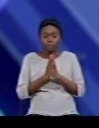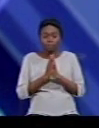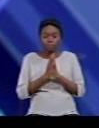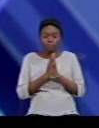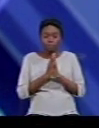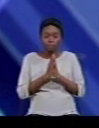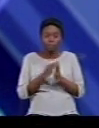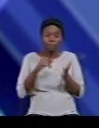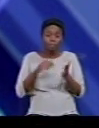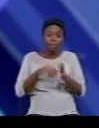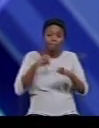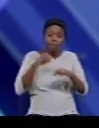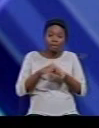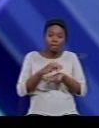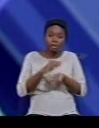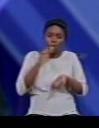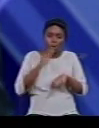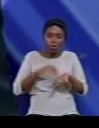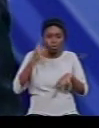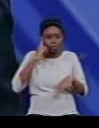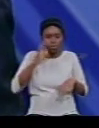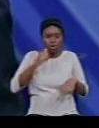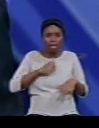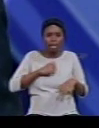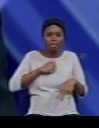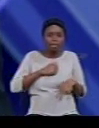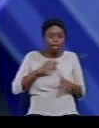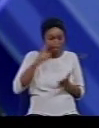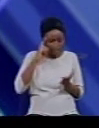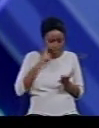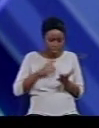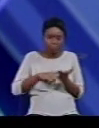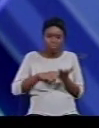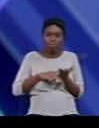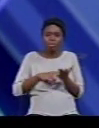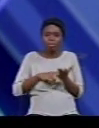This message calls for self-examination.